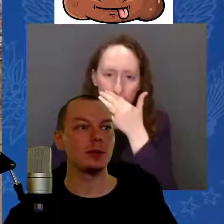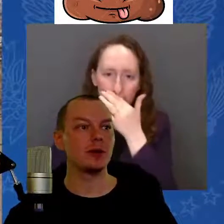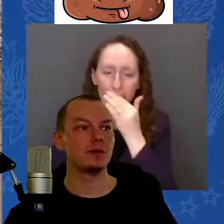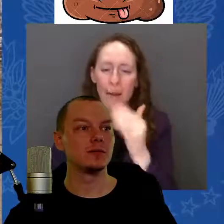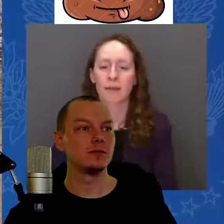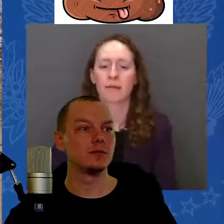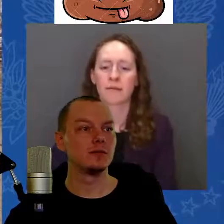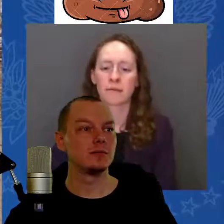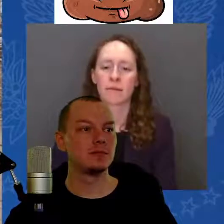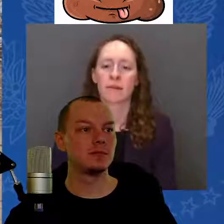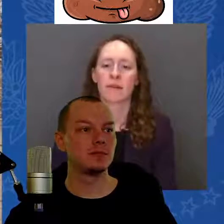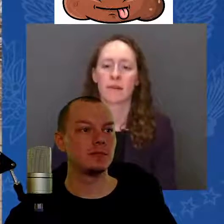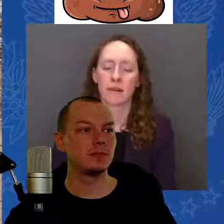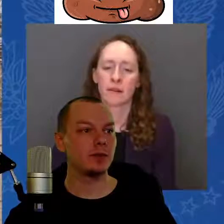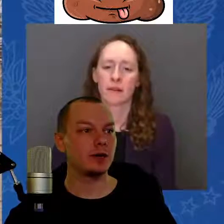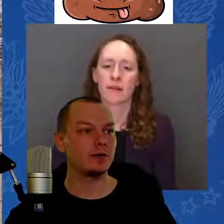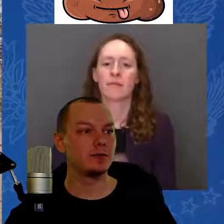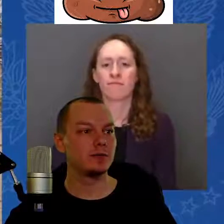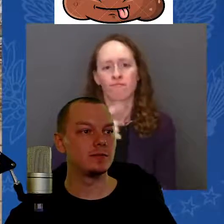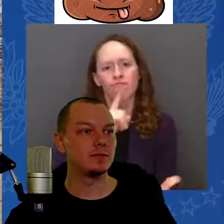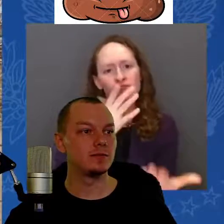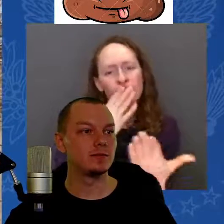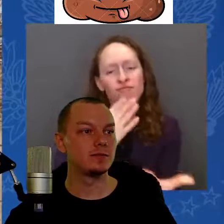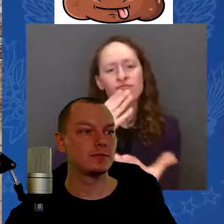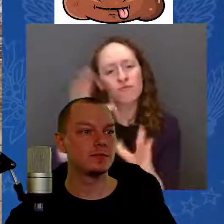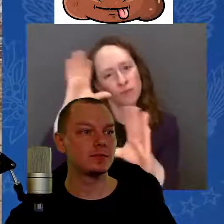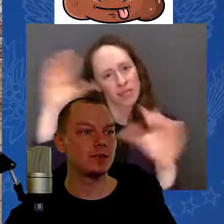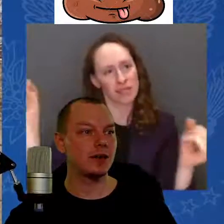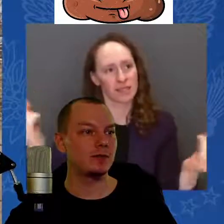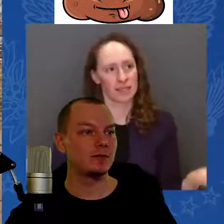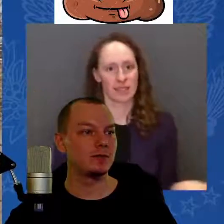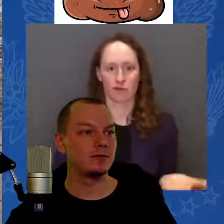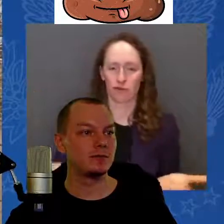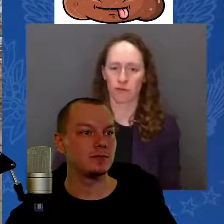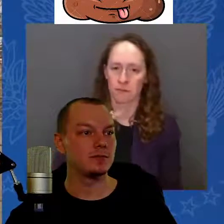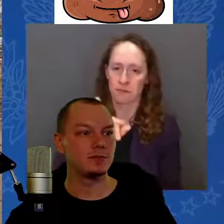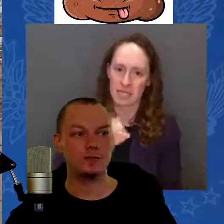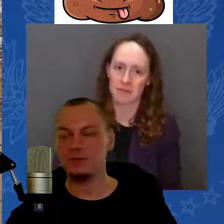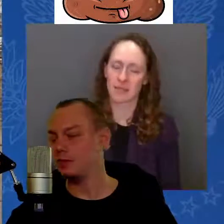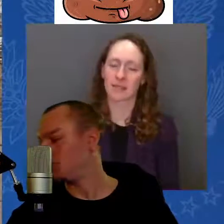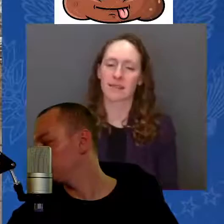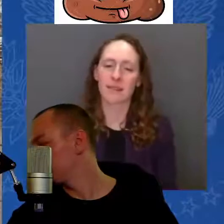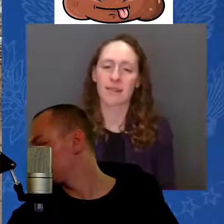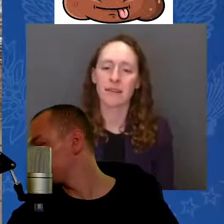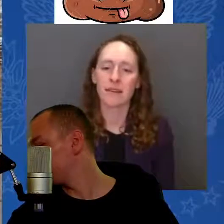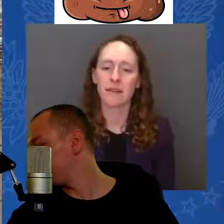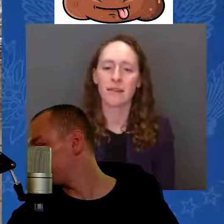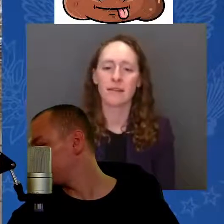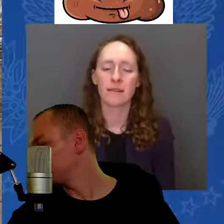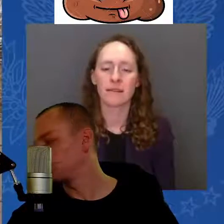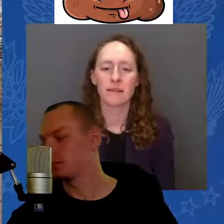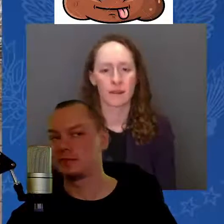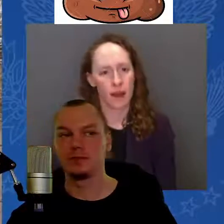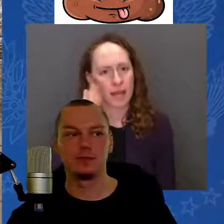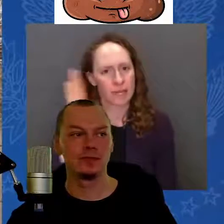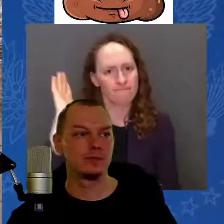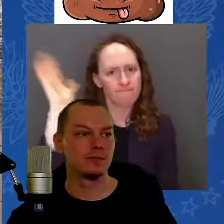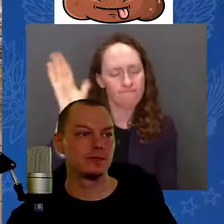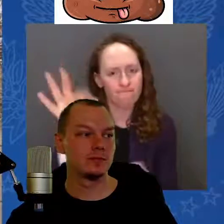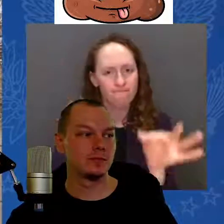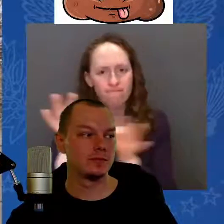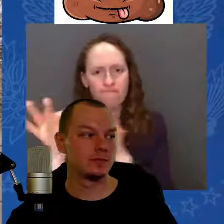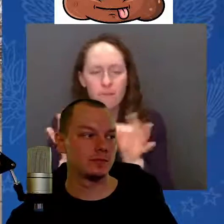in Sharkey County, Mississippi, to deliver more remarks today, to hear from the people most affected, and most